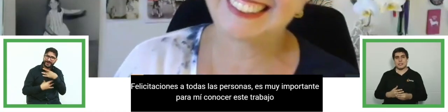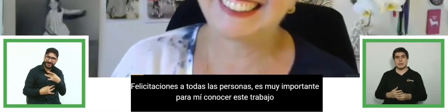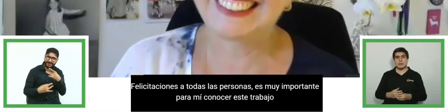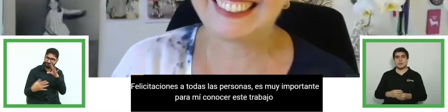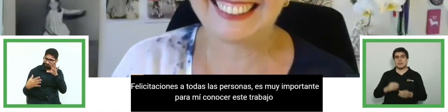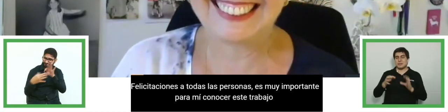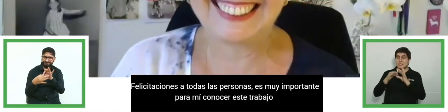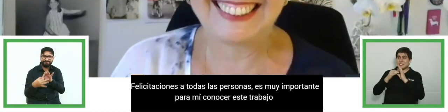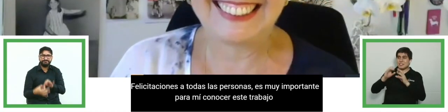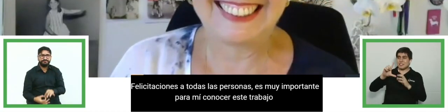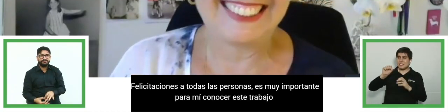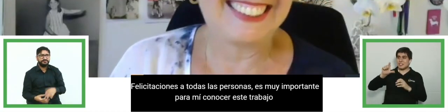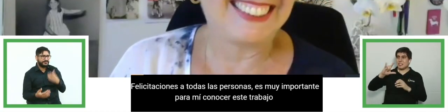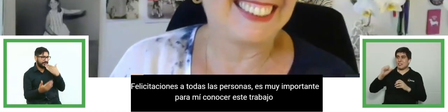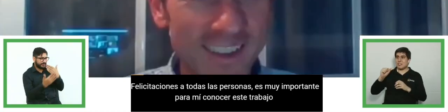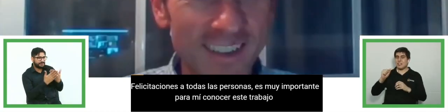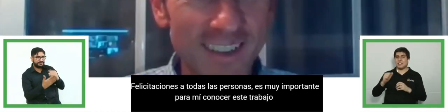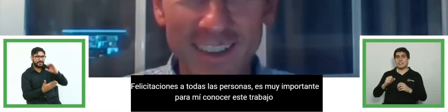Diego.